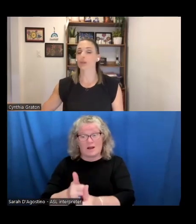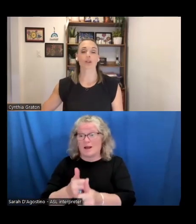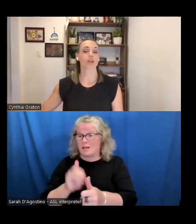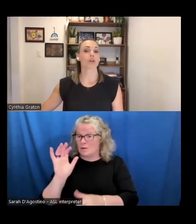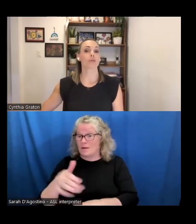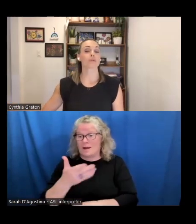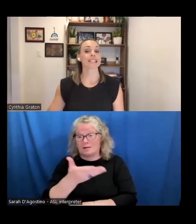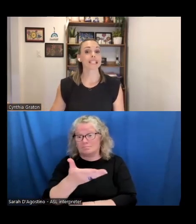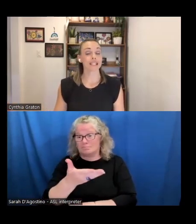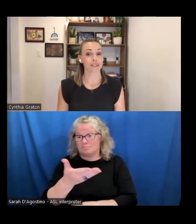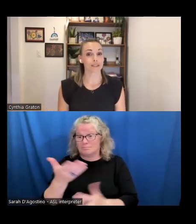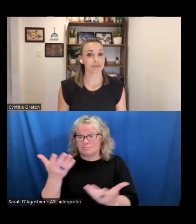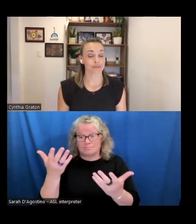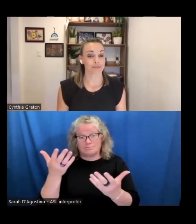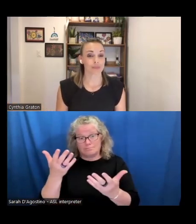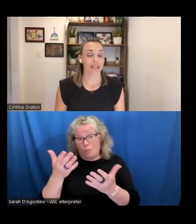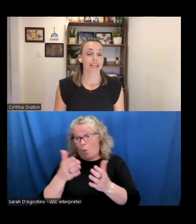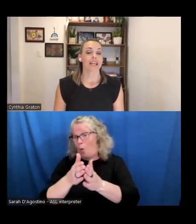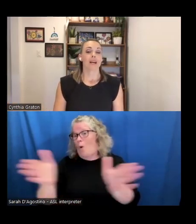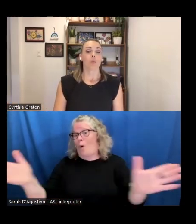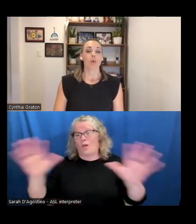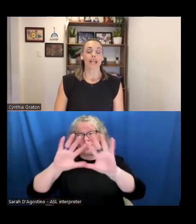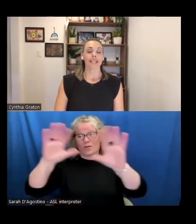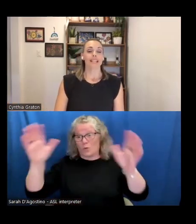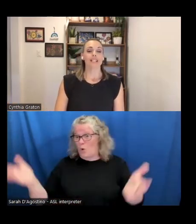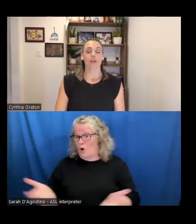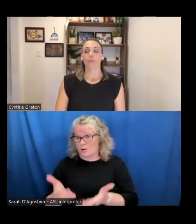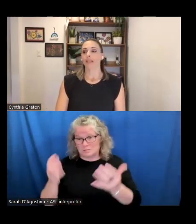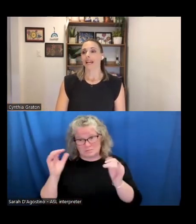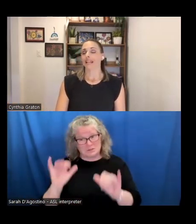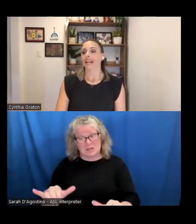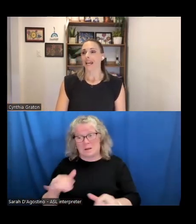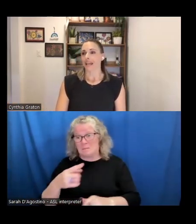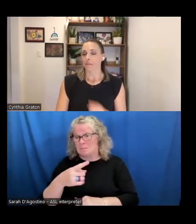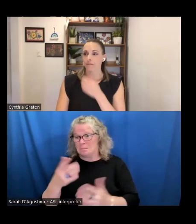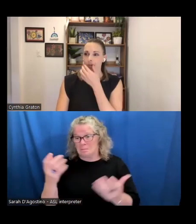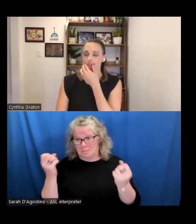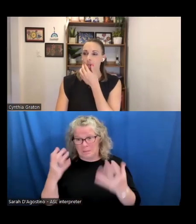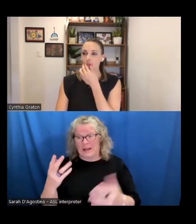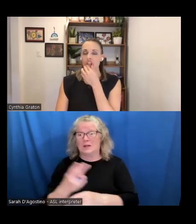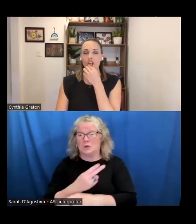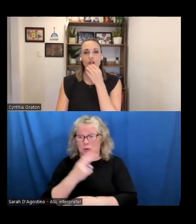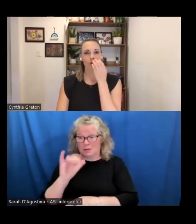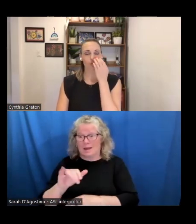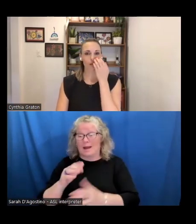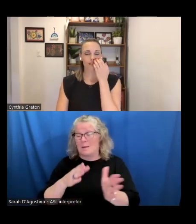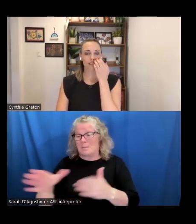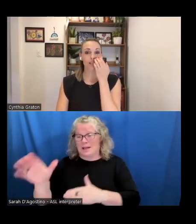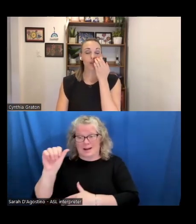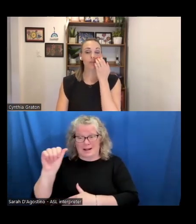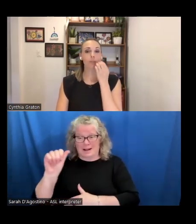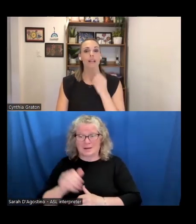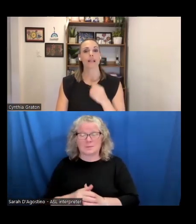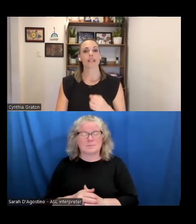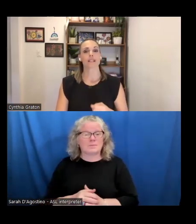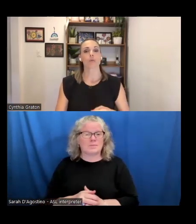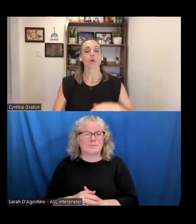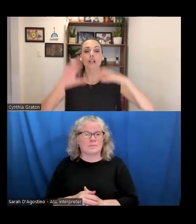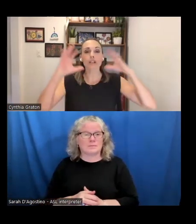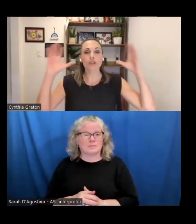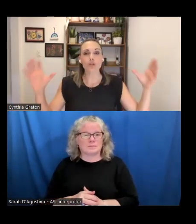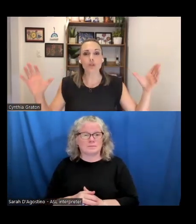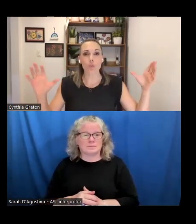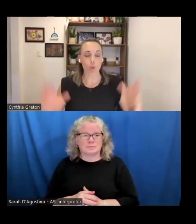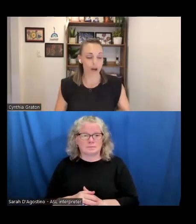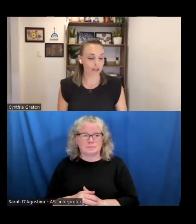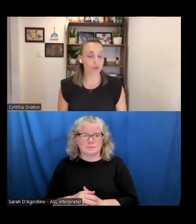all over the globe still. What is the Plan A? So to illustrate each of the plans, we're